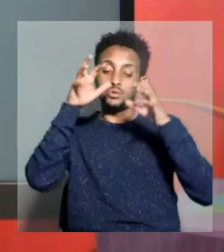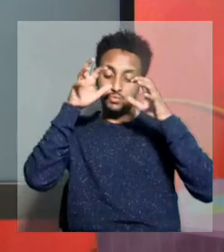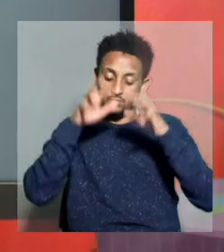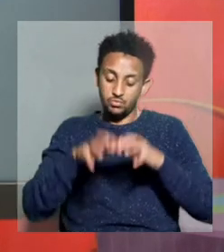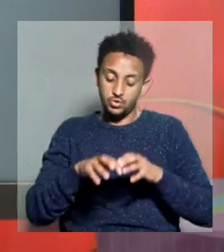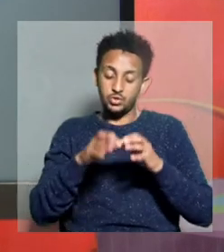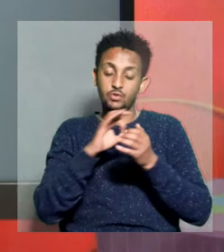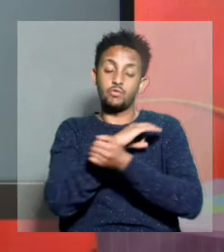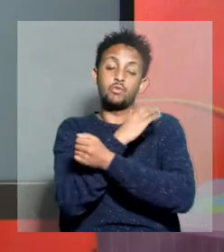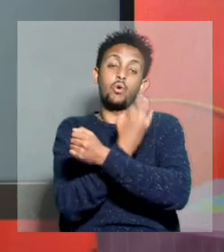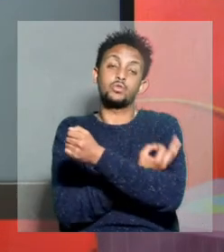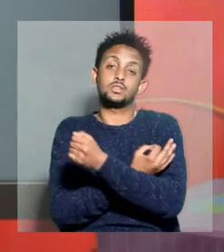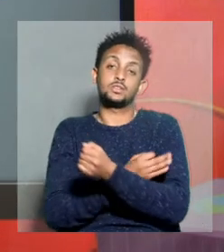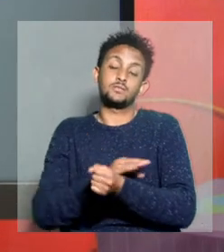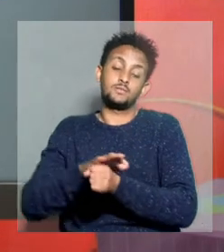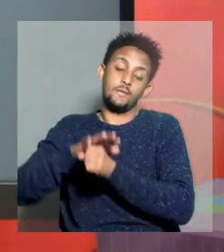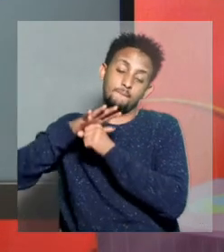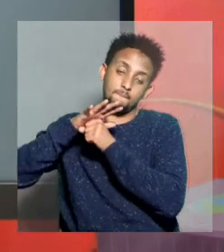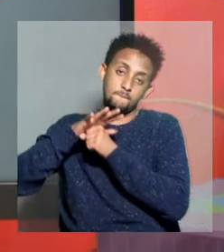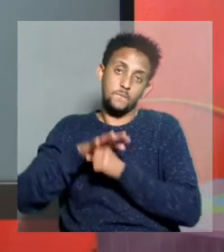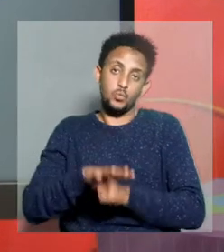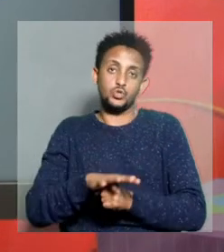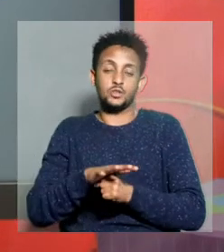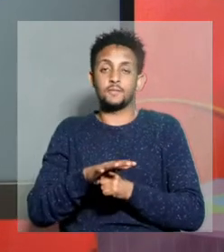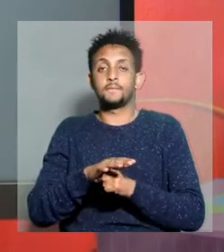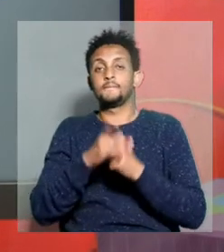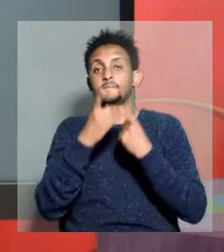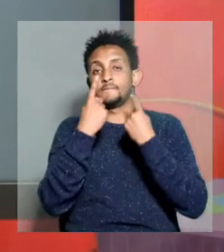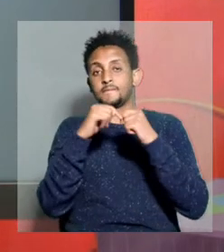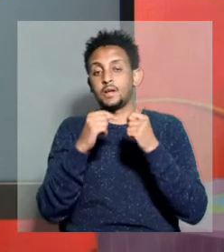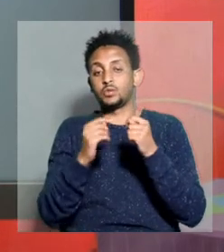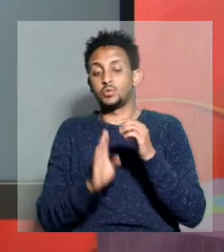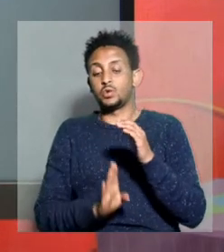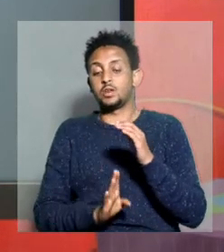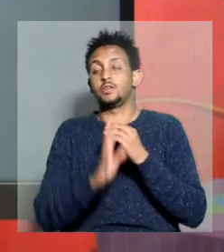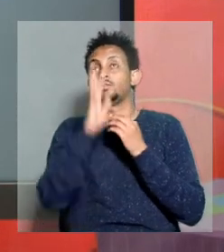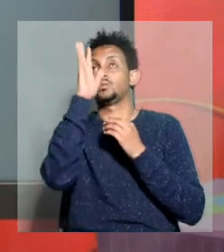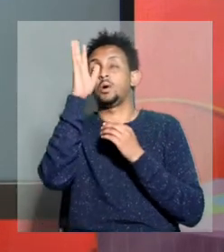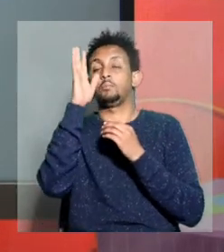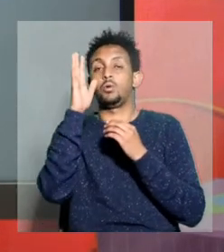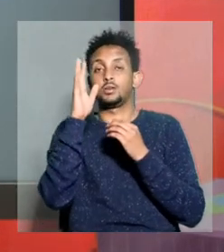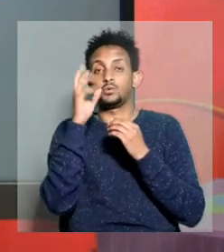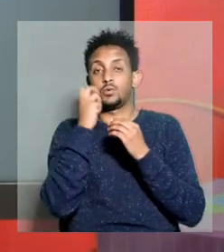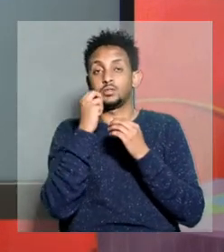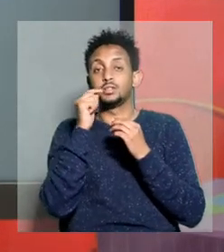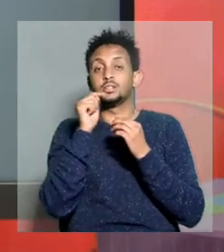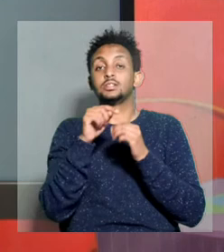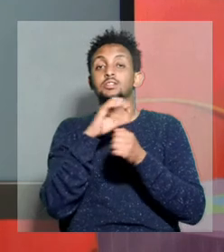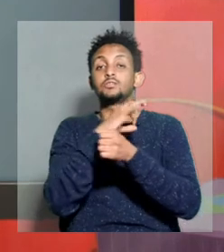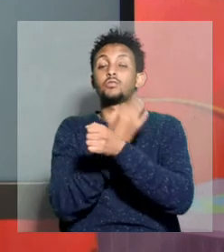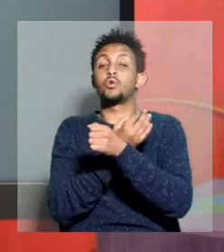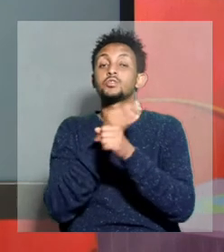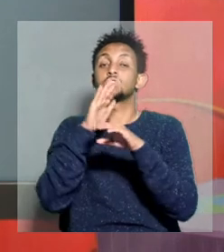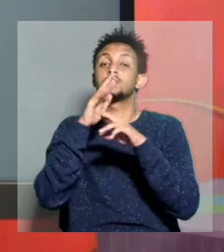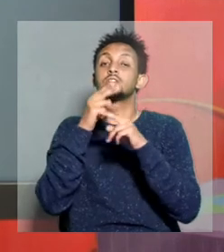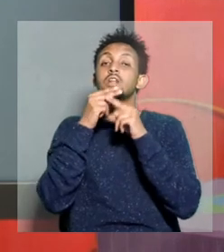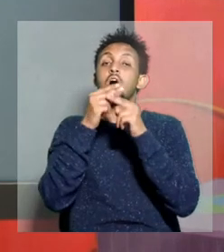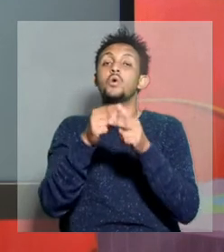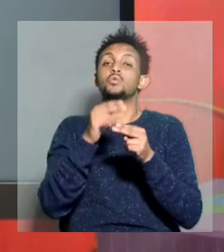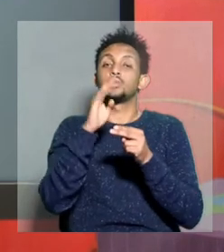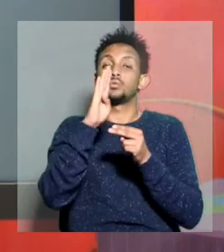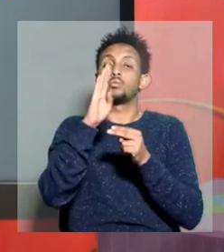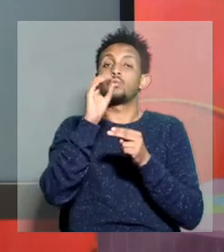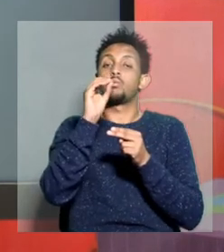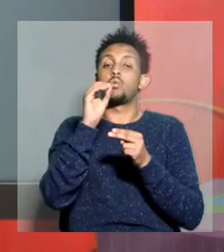force of the fluid. There will be a force trying to lift this object upward. And that force is known to be